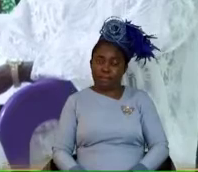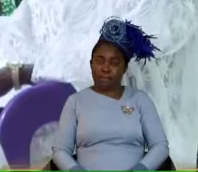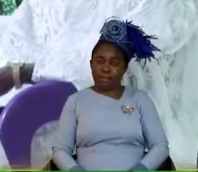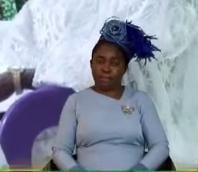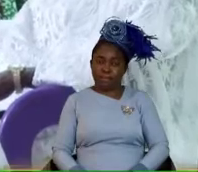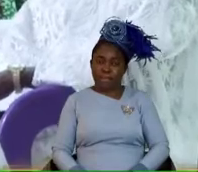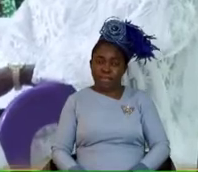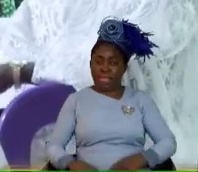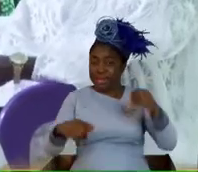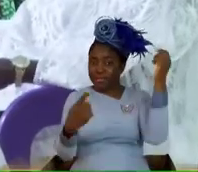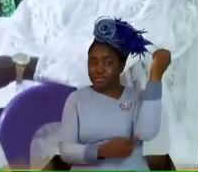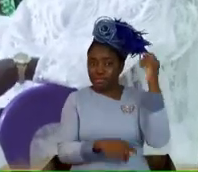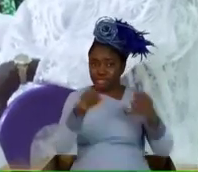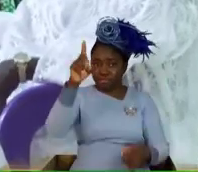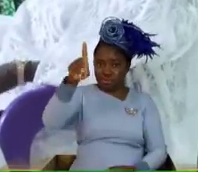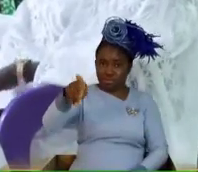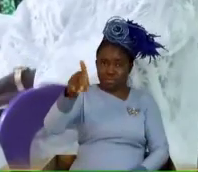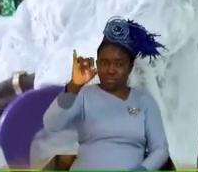Discipline is the first priority.